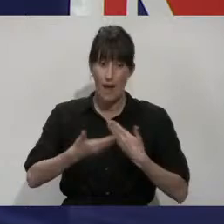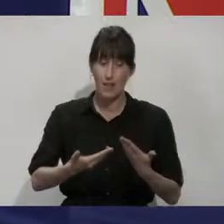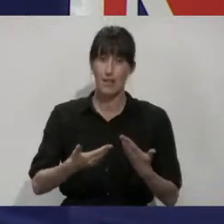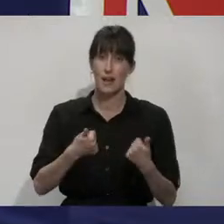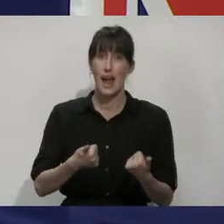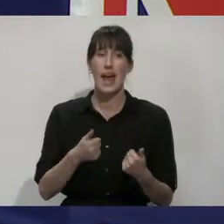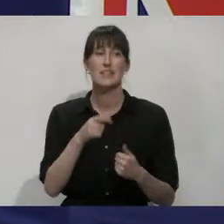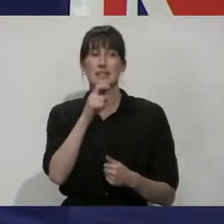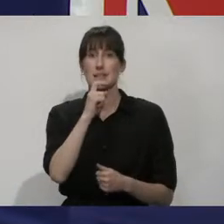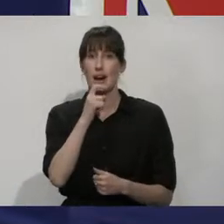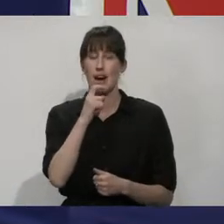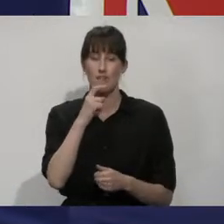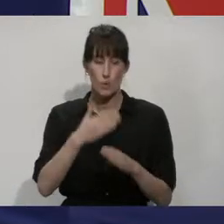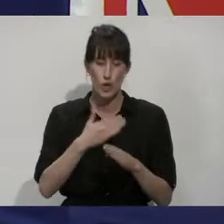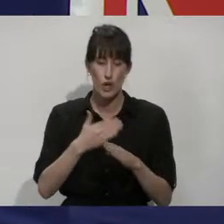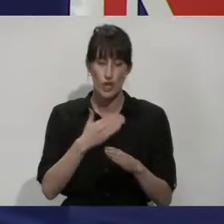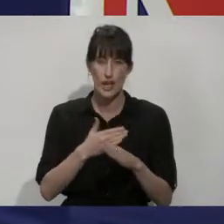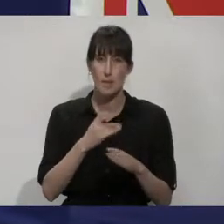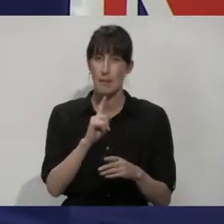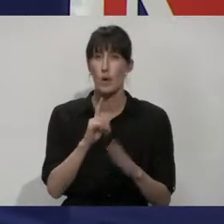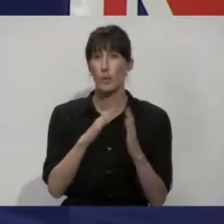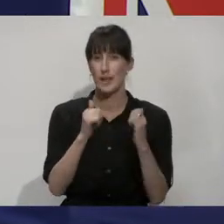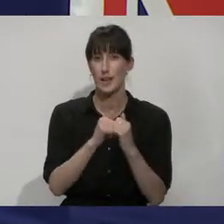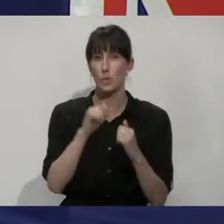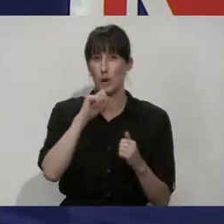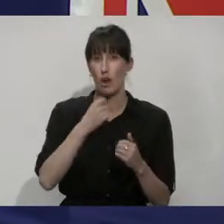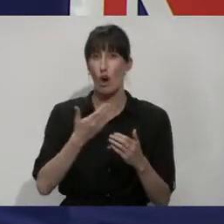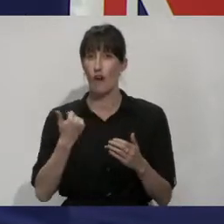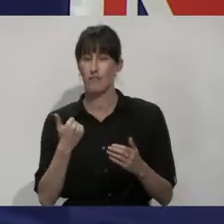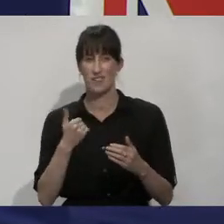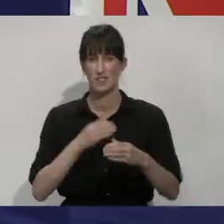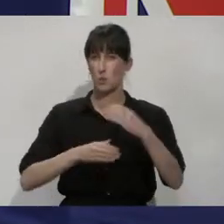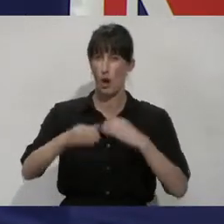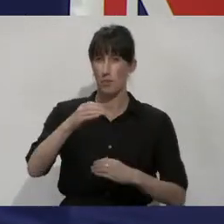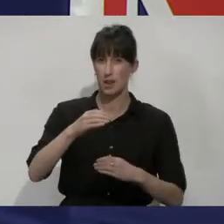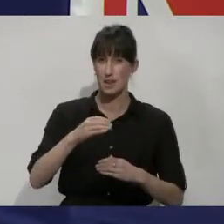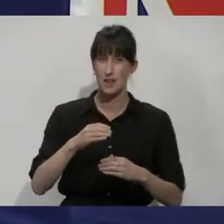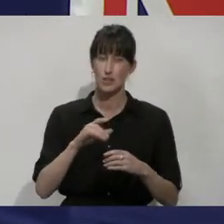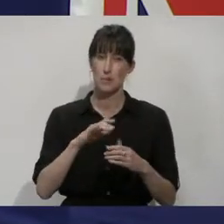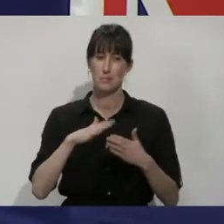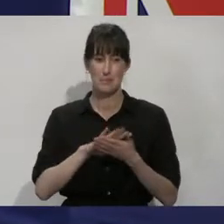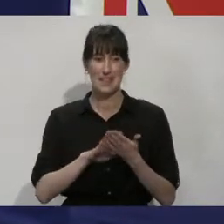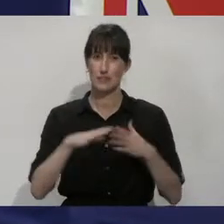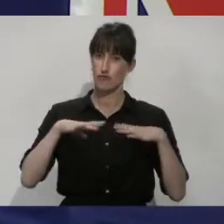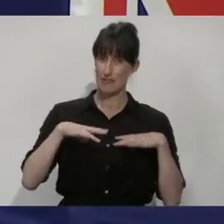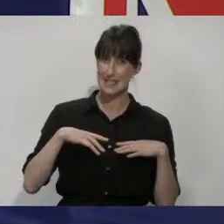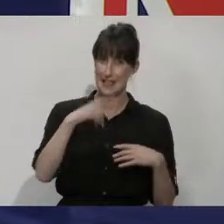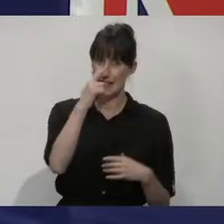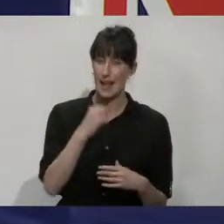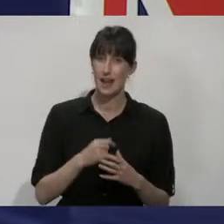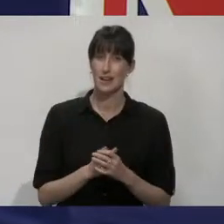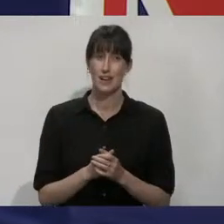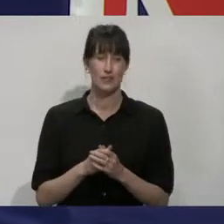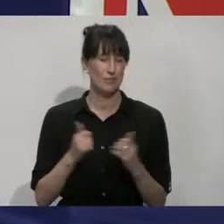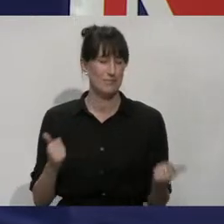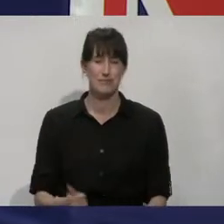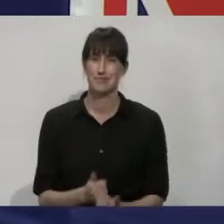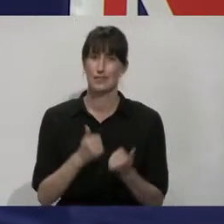and cycle them through. So I think our labs have performed fantastically, over 150,000 tests since the start of this